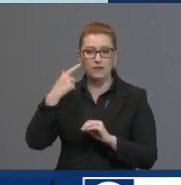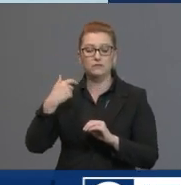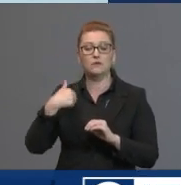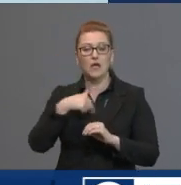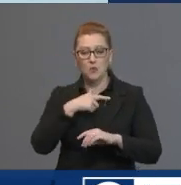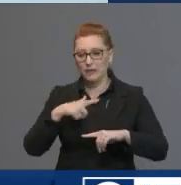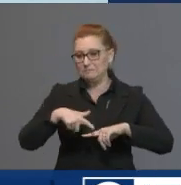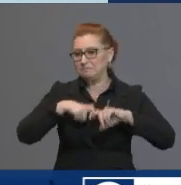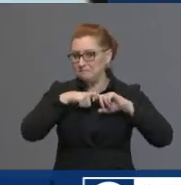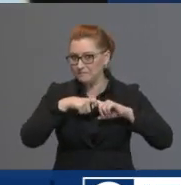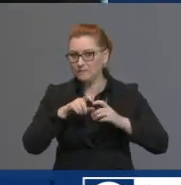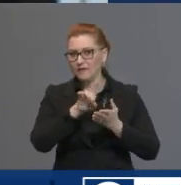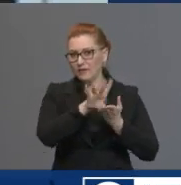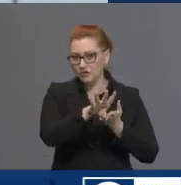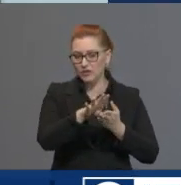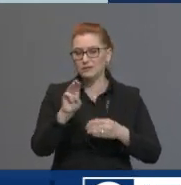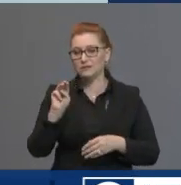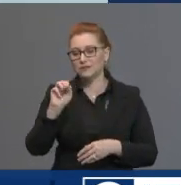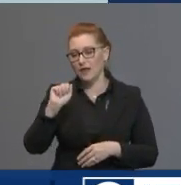nonprofits on April 6th.